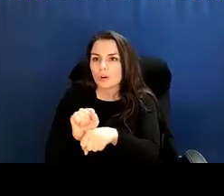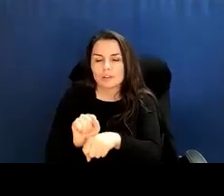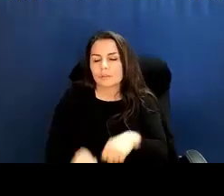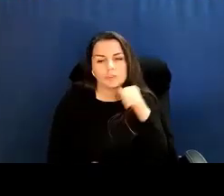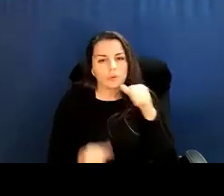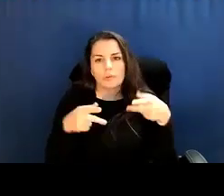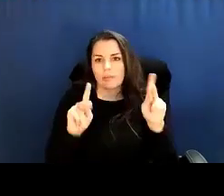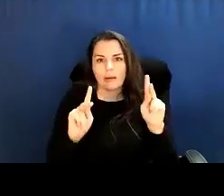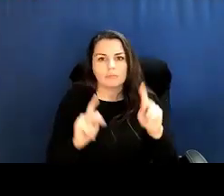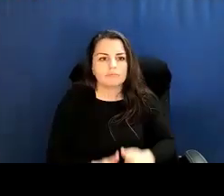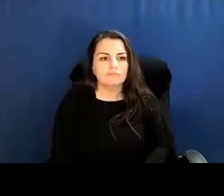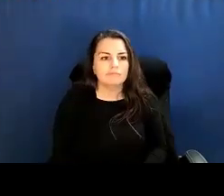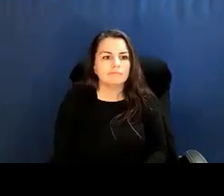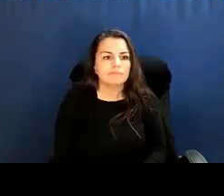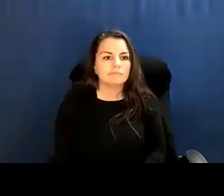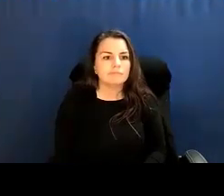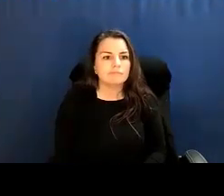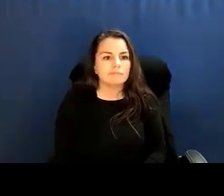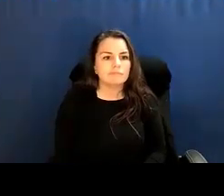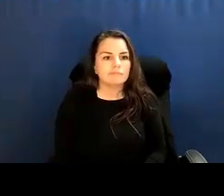practice.